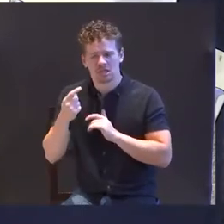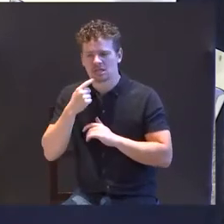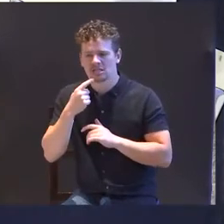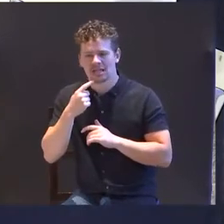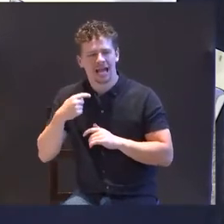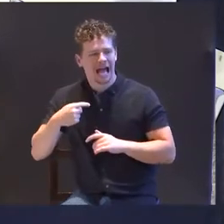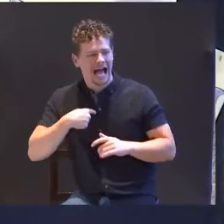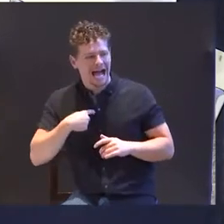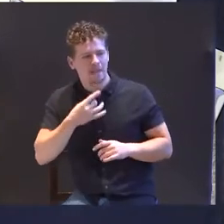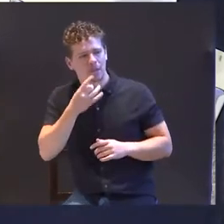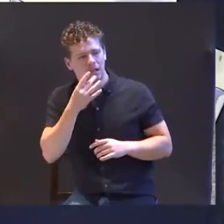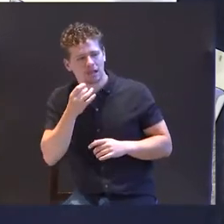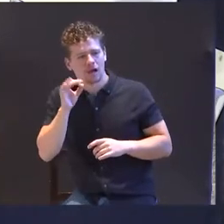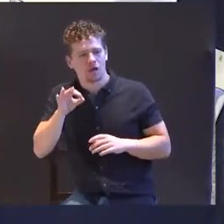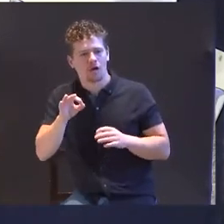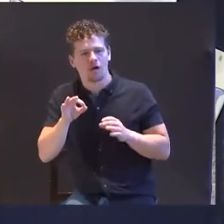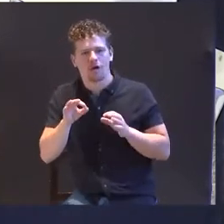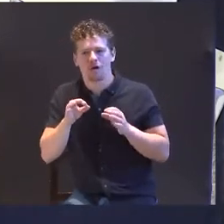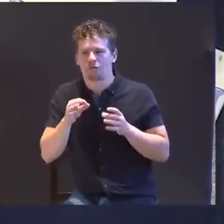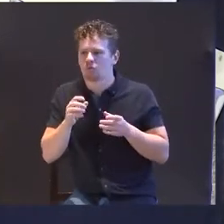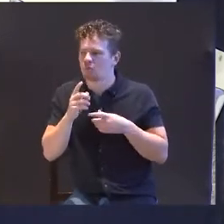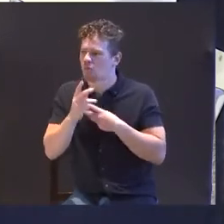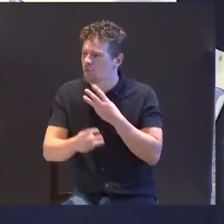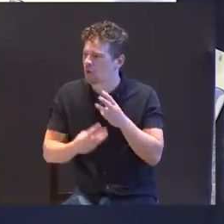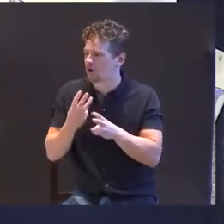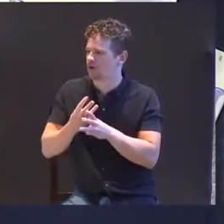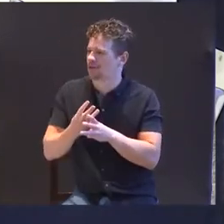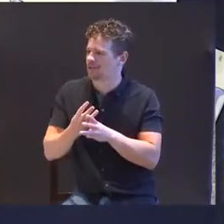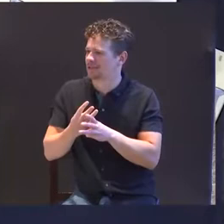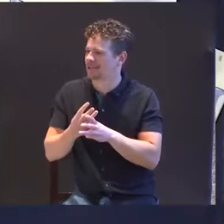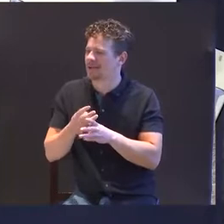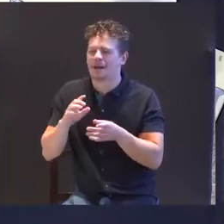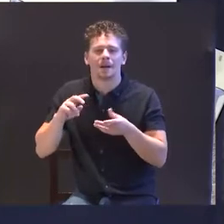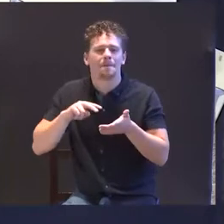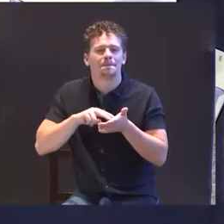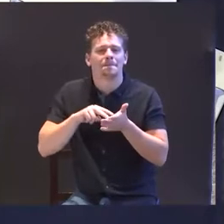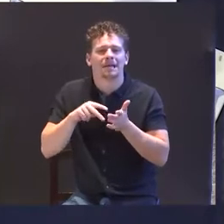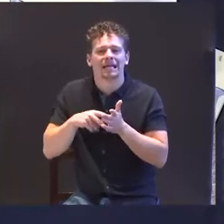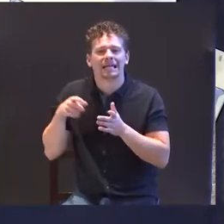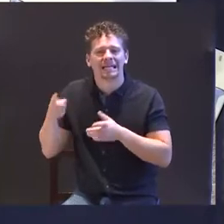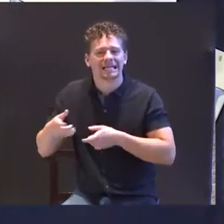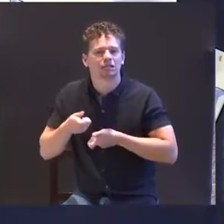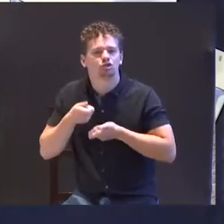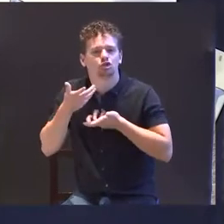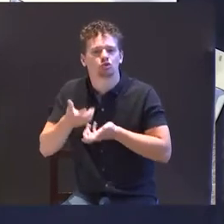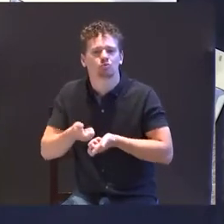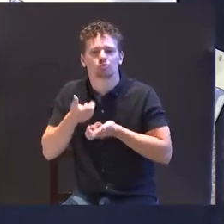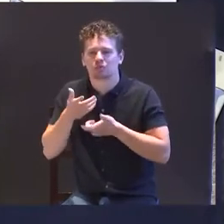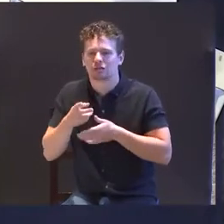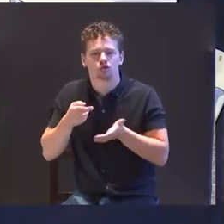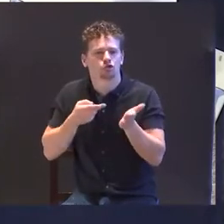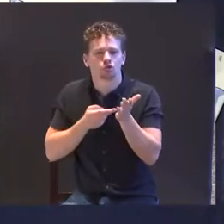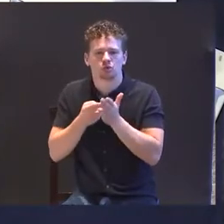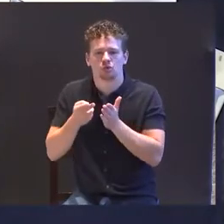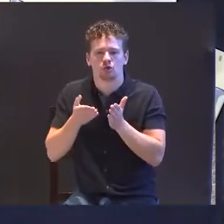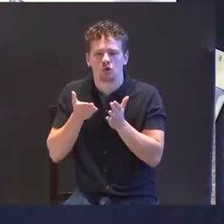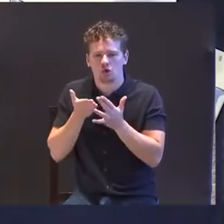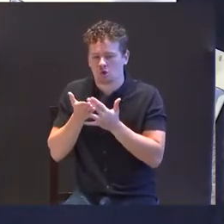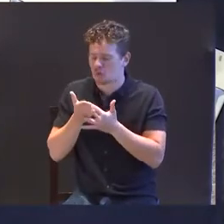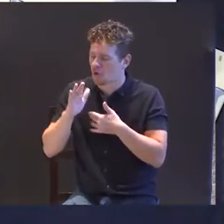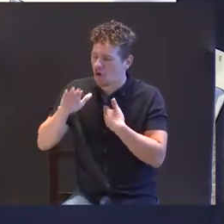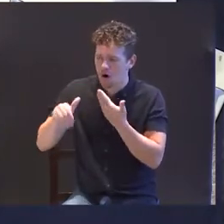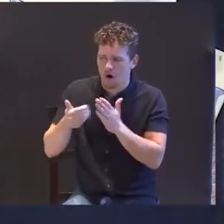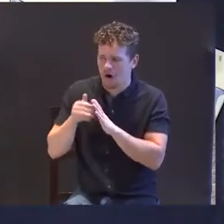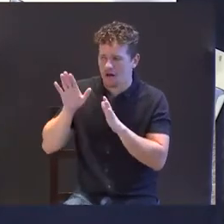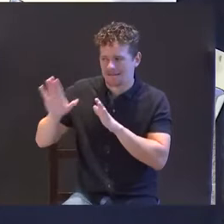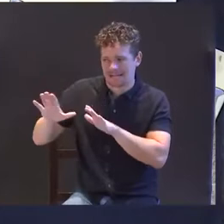meant that he was the expresser of truth in all of his aspects. That's what Jesus meant,